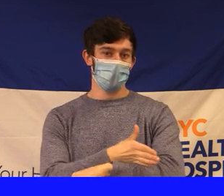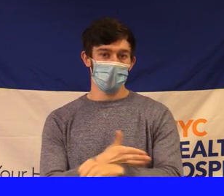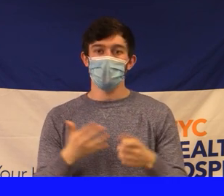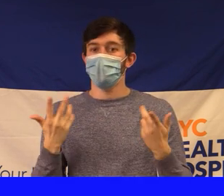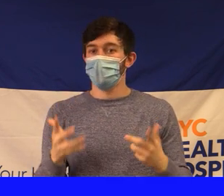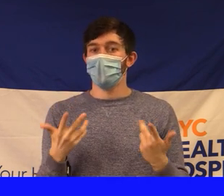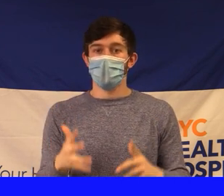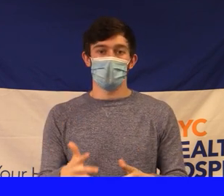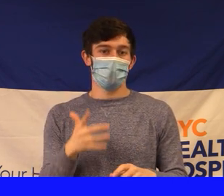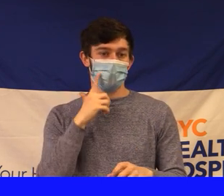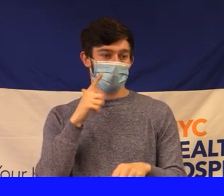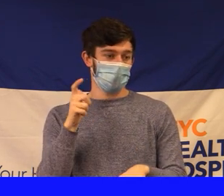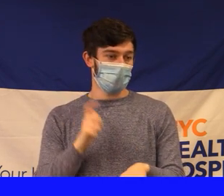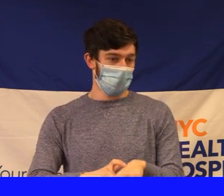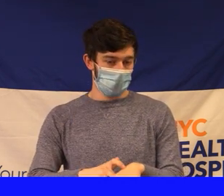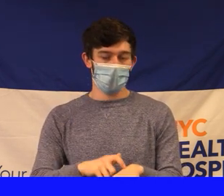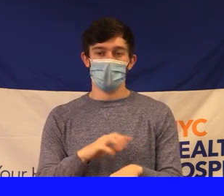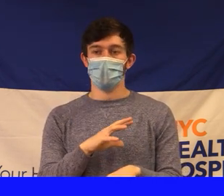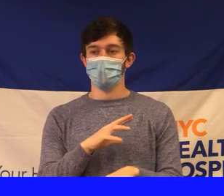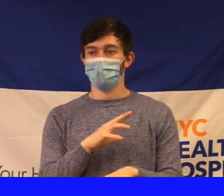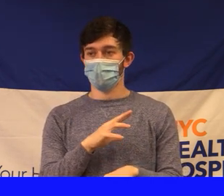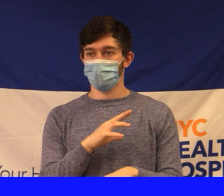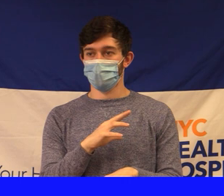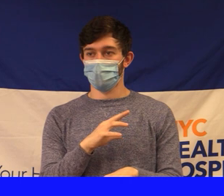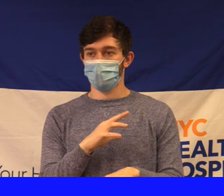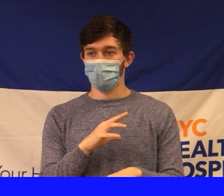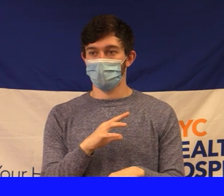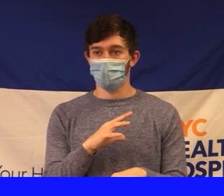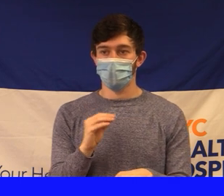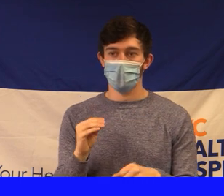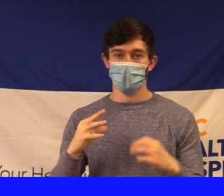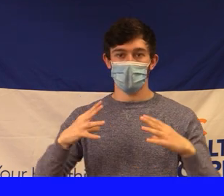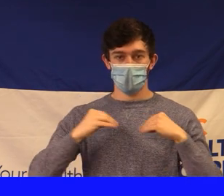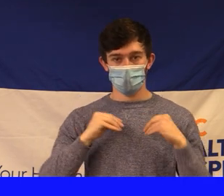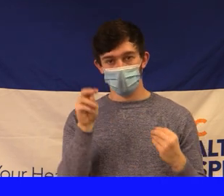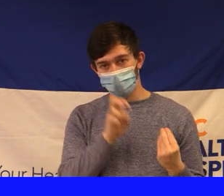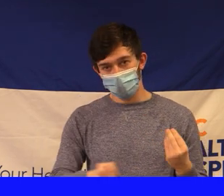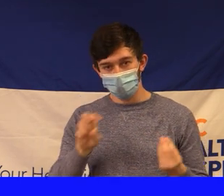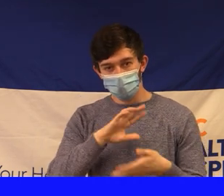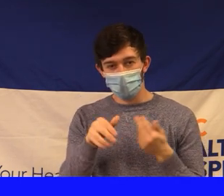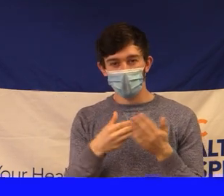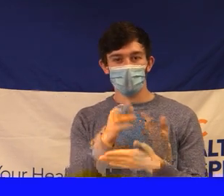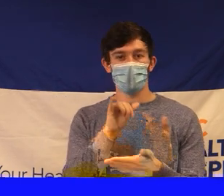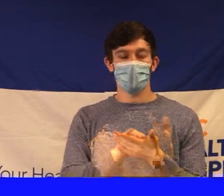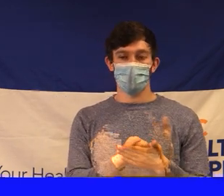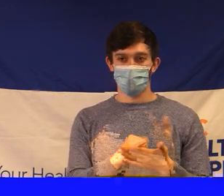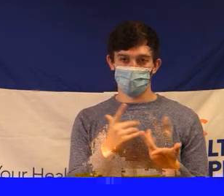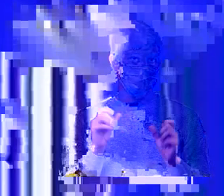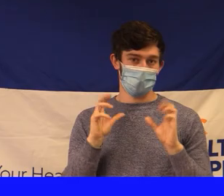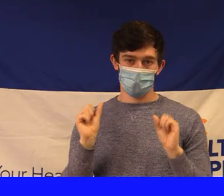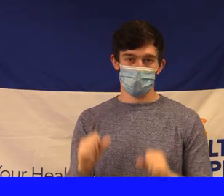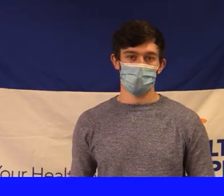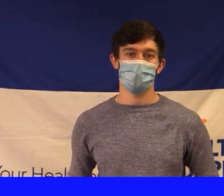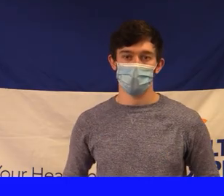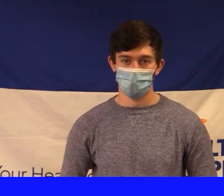time and accepted trips and things like that, it's wonderful.